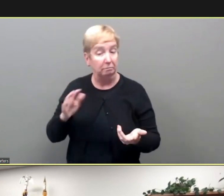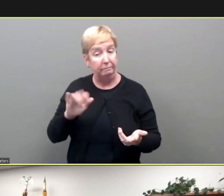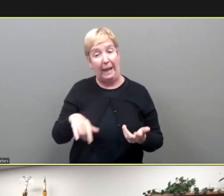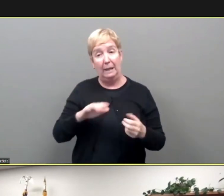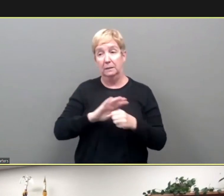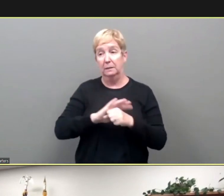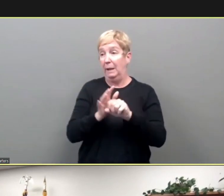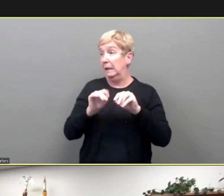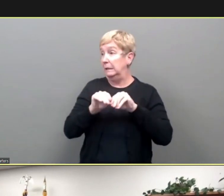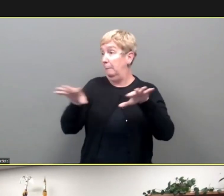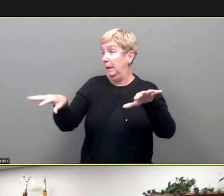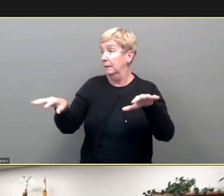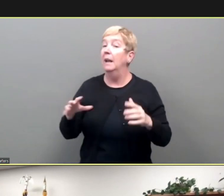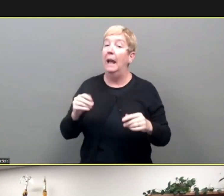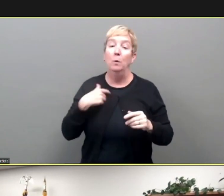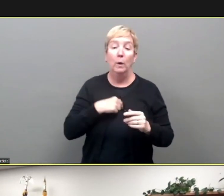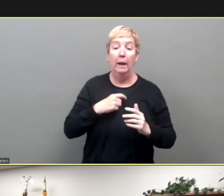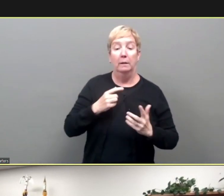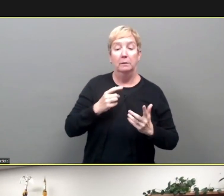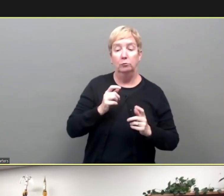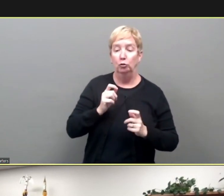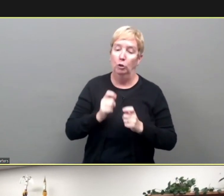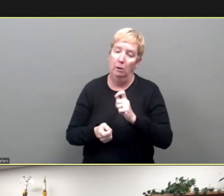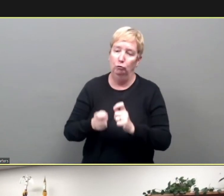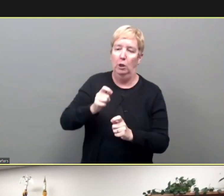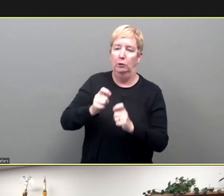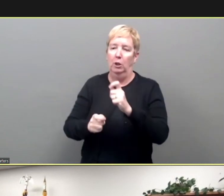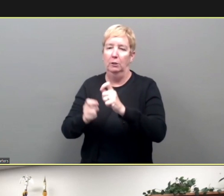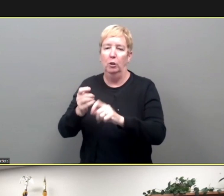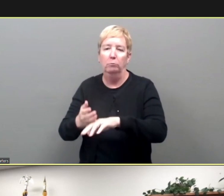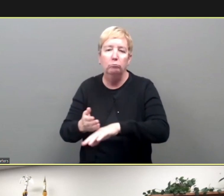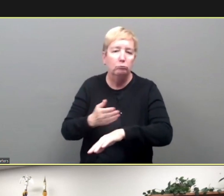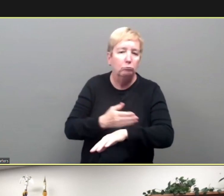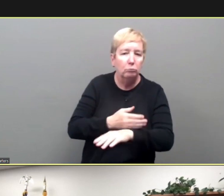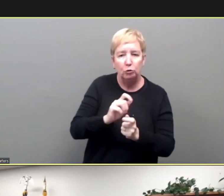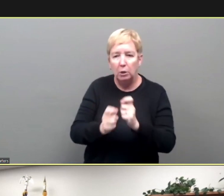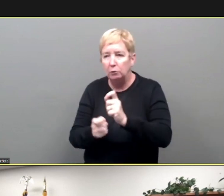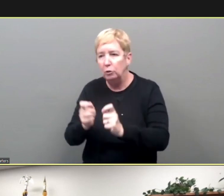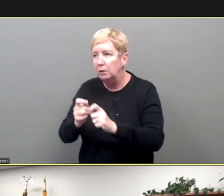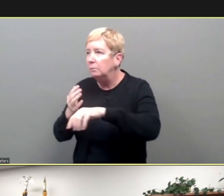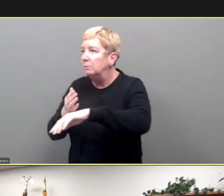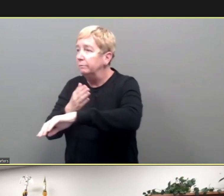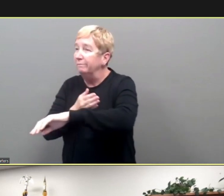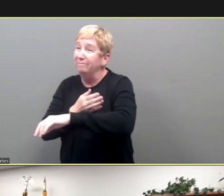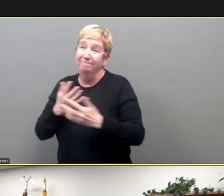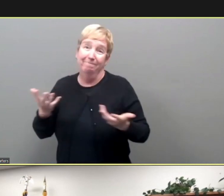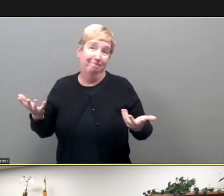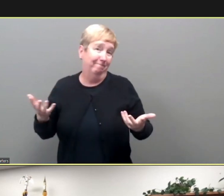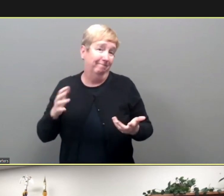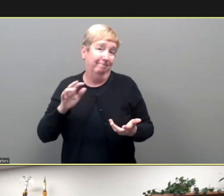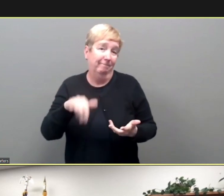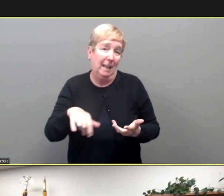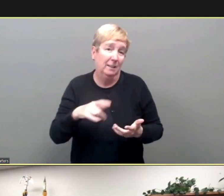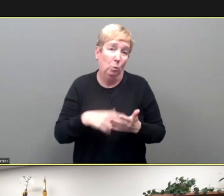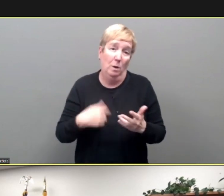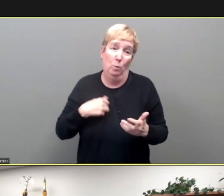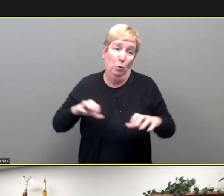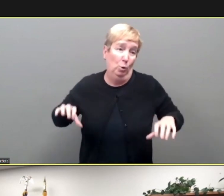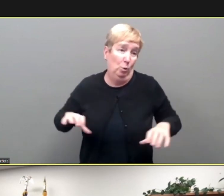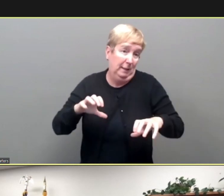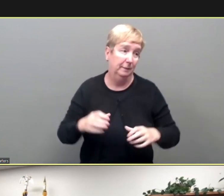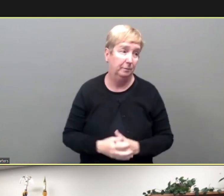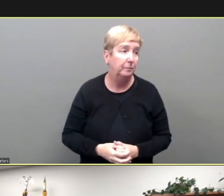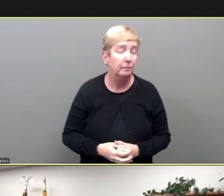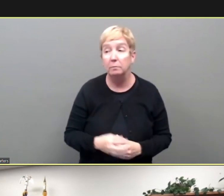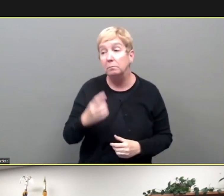make corrections as we learn and build off of each study and piece of information that we have. So I think that's